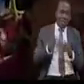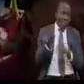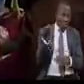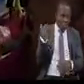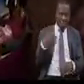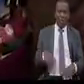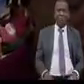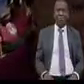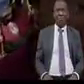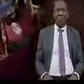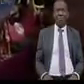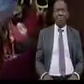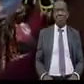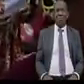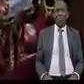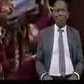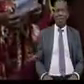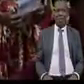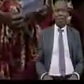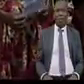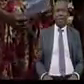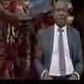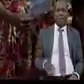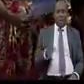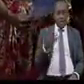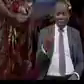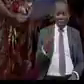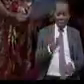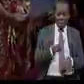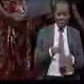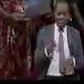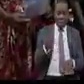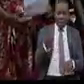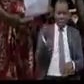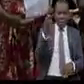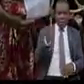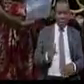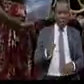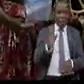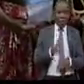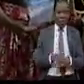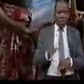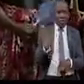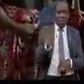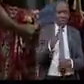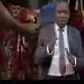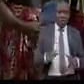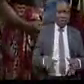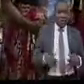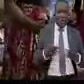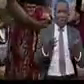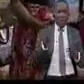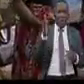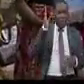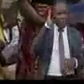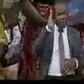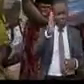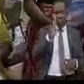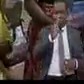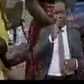The calling of God upon your life will be without repentance.